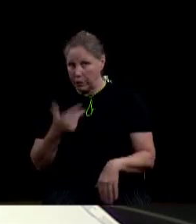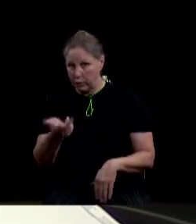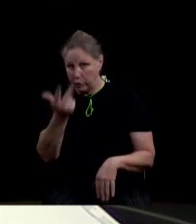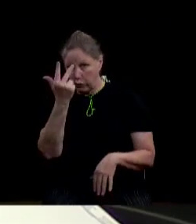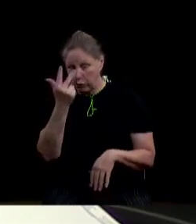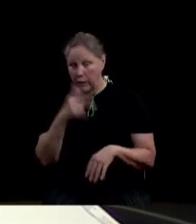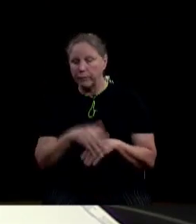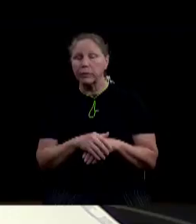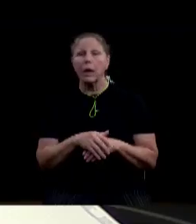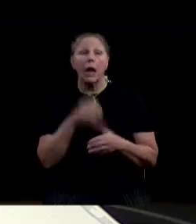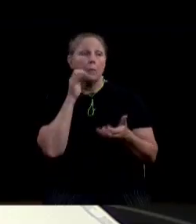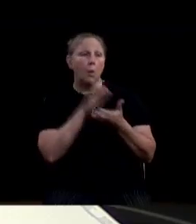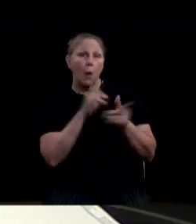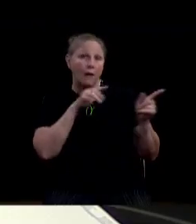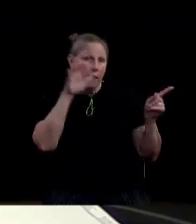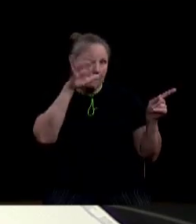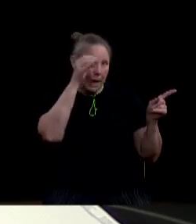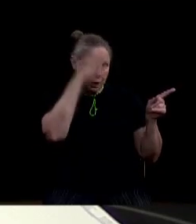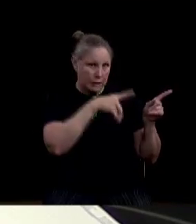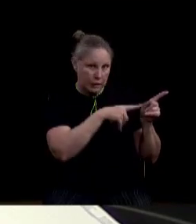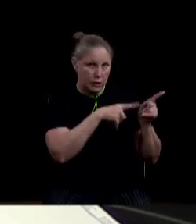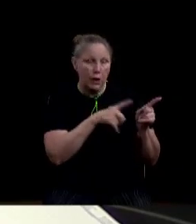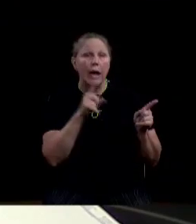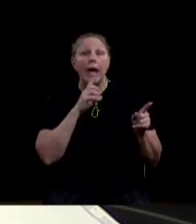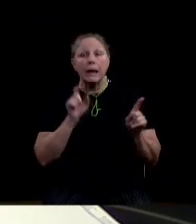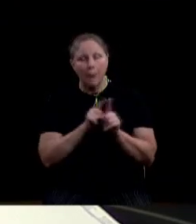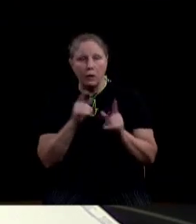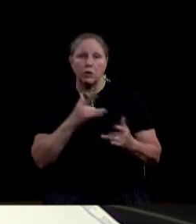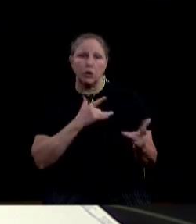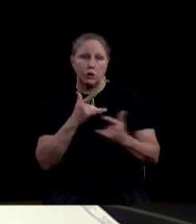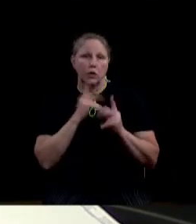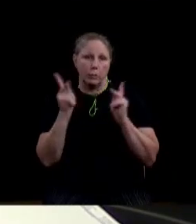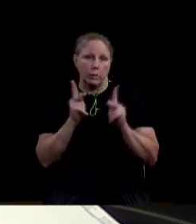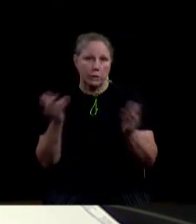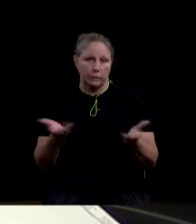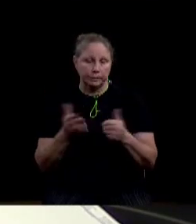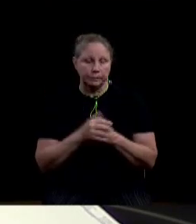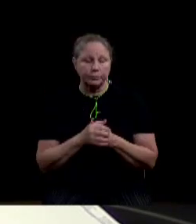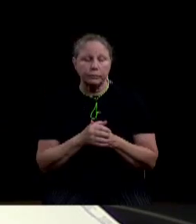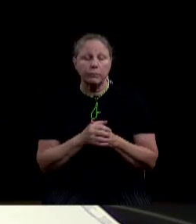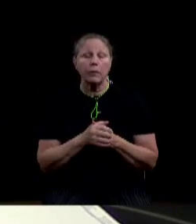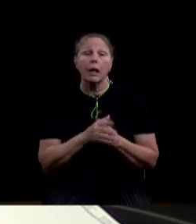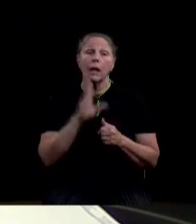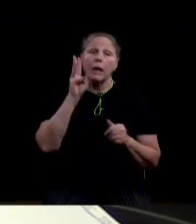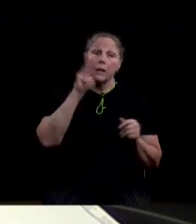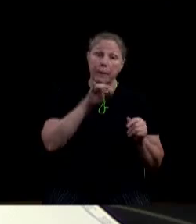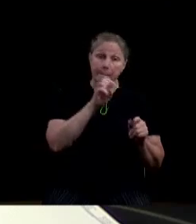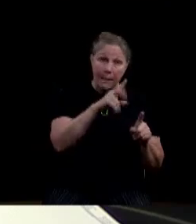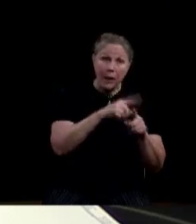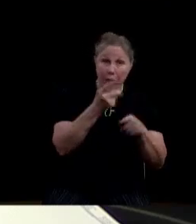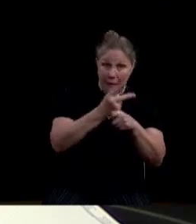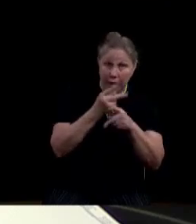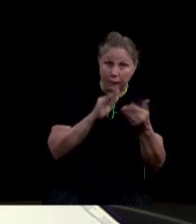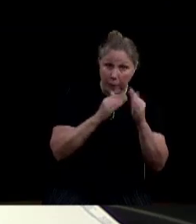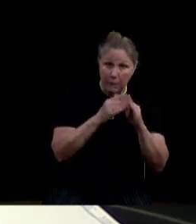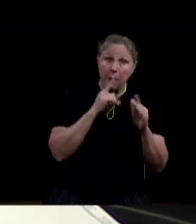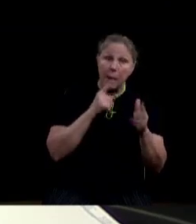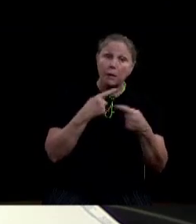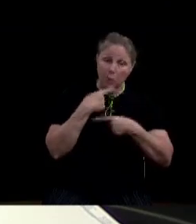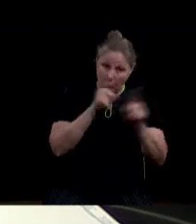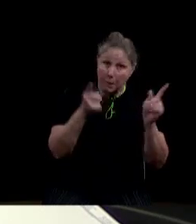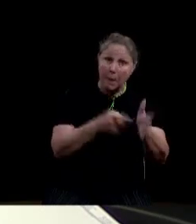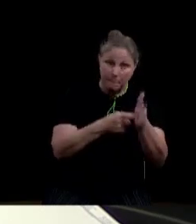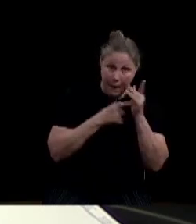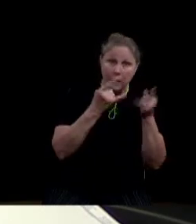county citizen. I am thrilled that our mayor is looking out for our community by issuing the mandatory mask order. As a